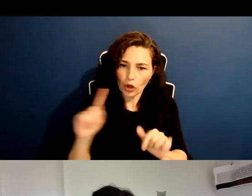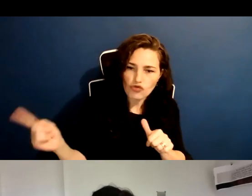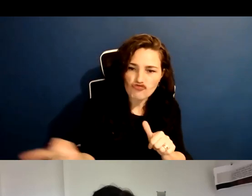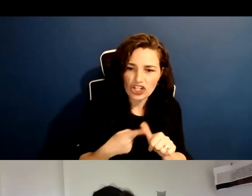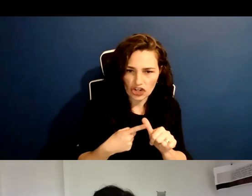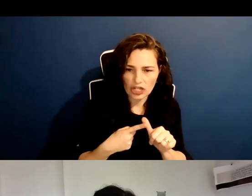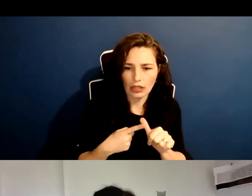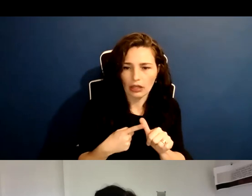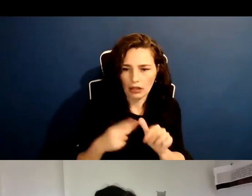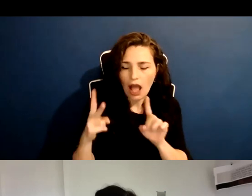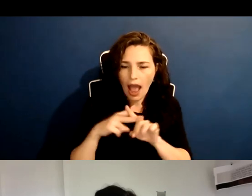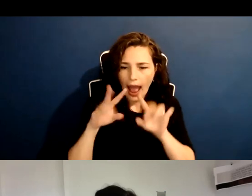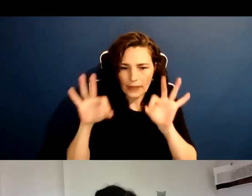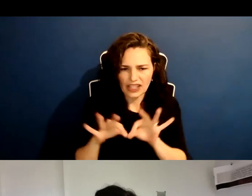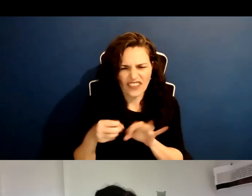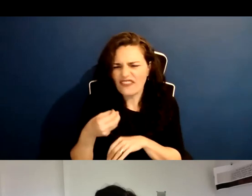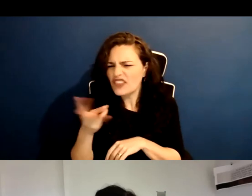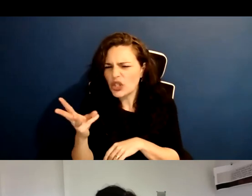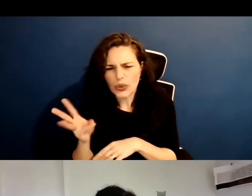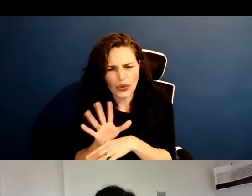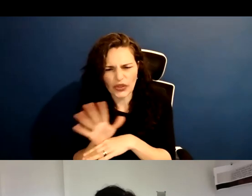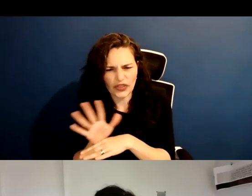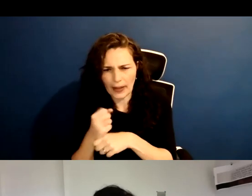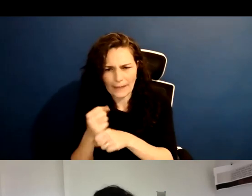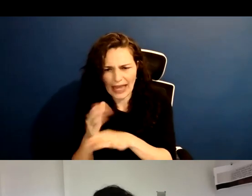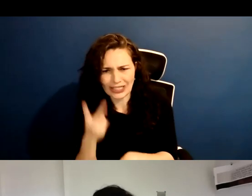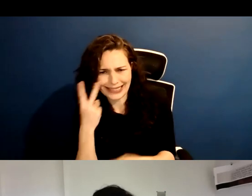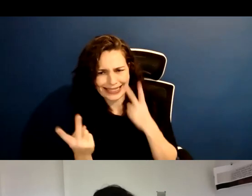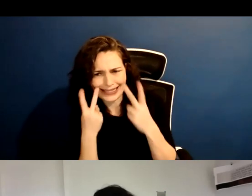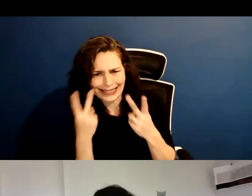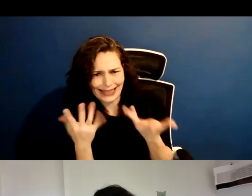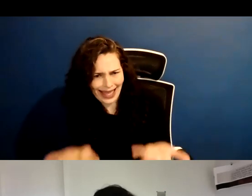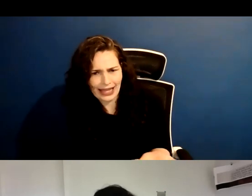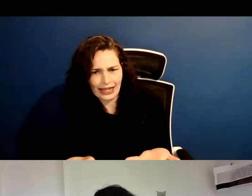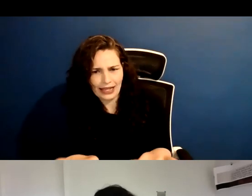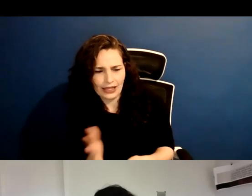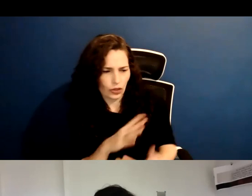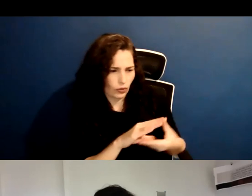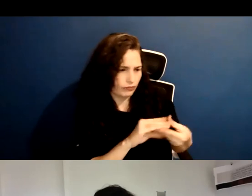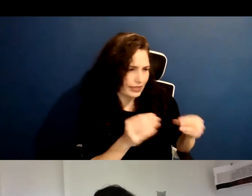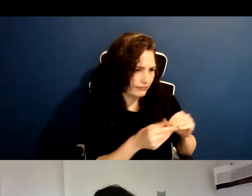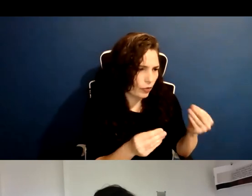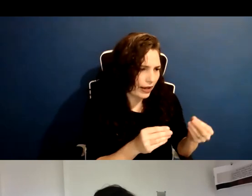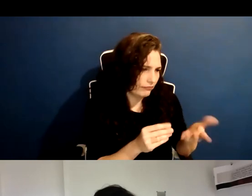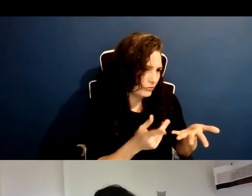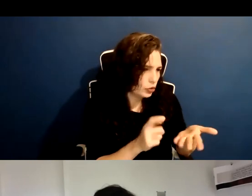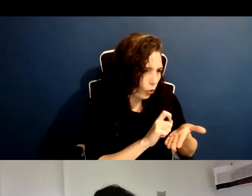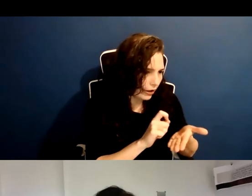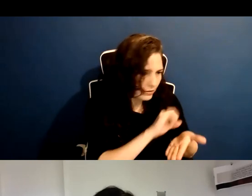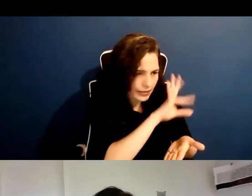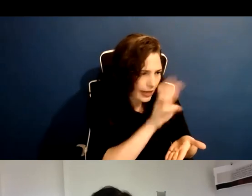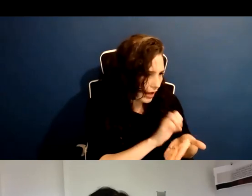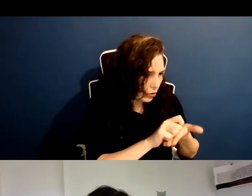see other filmmakers' applications, the writing style, the story style. So this in itself, thank you for